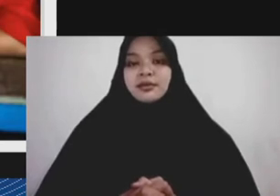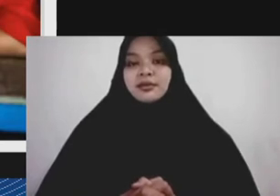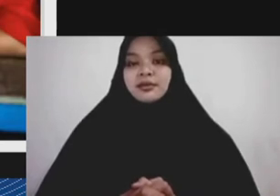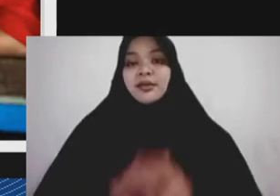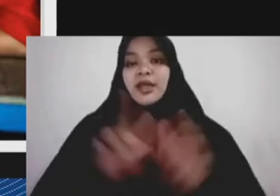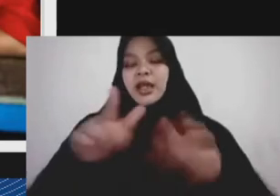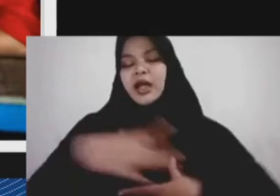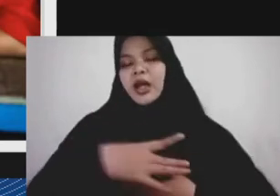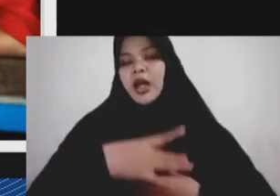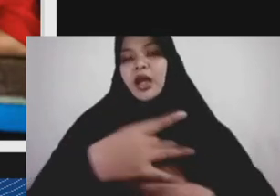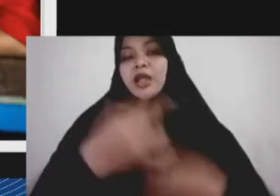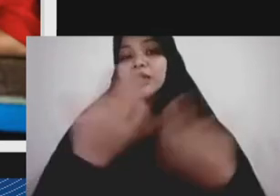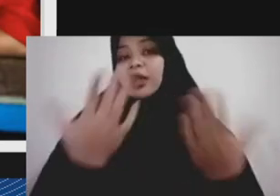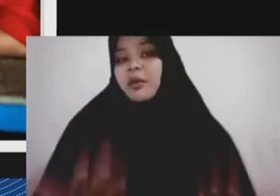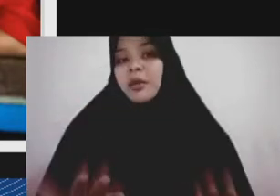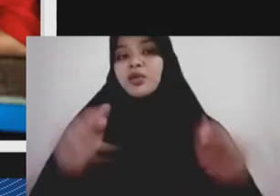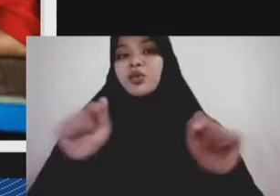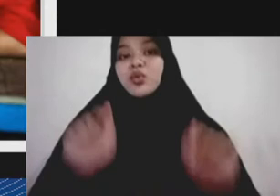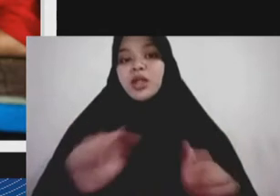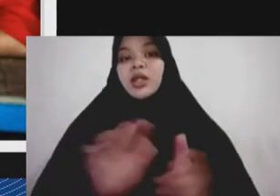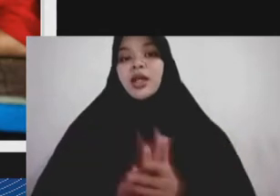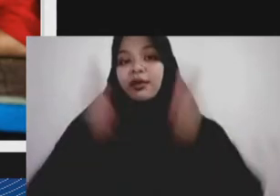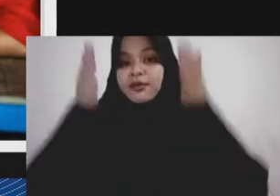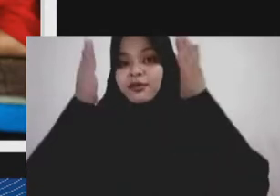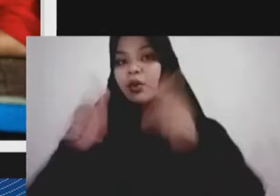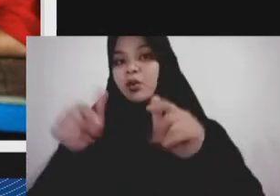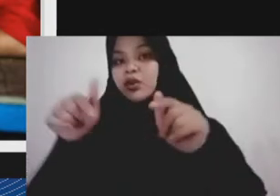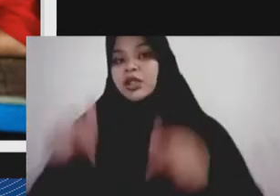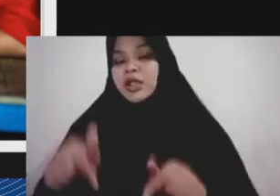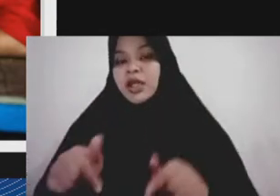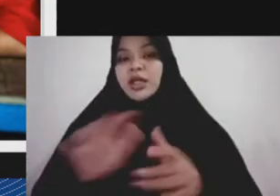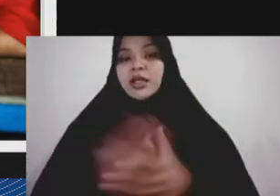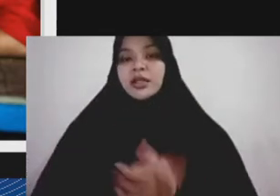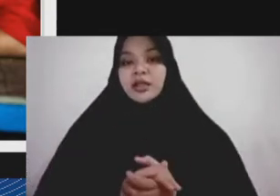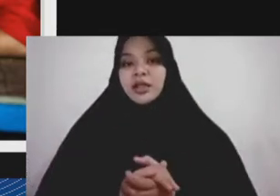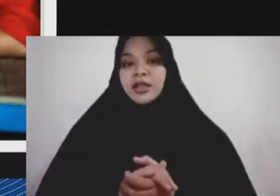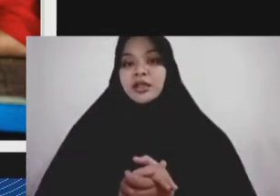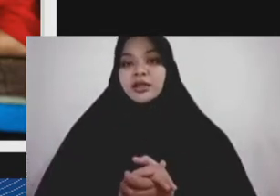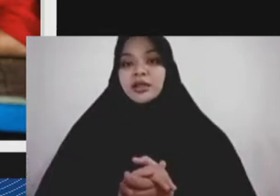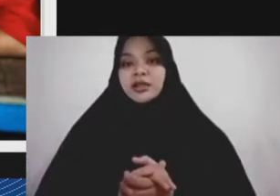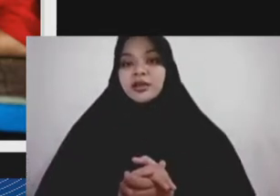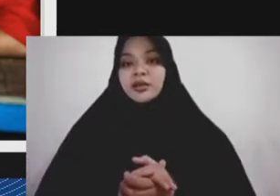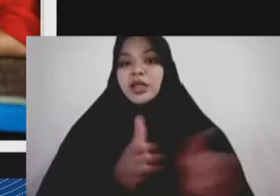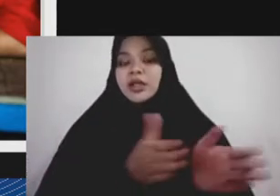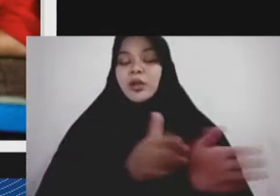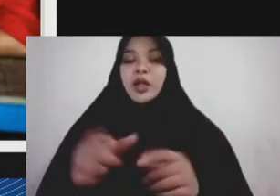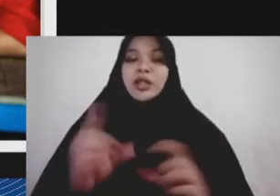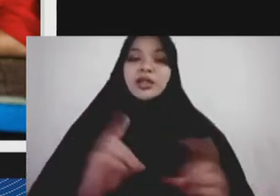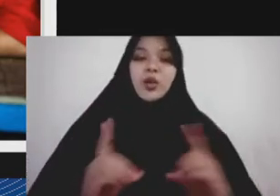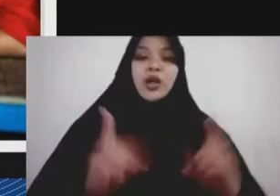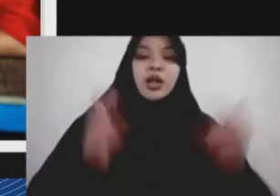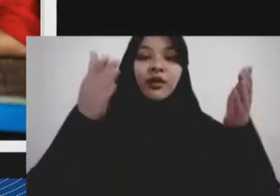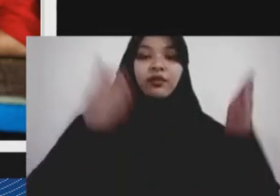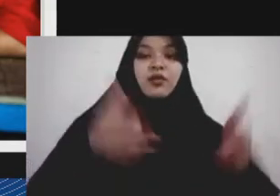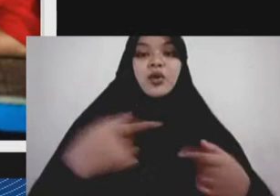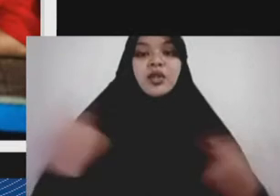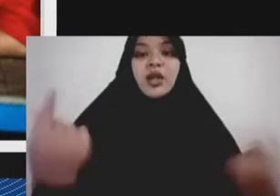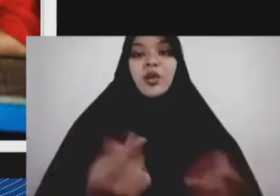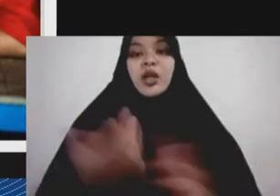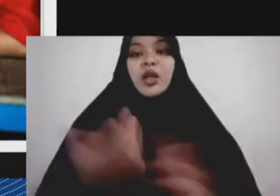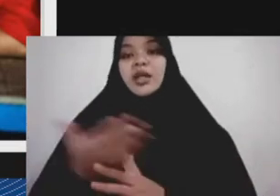interesting is that the focus that I'm pushing for this particular discussion is the focus around the access to